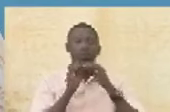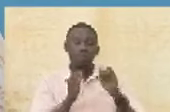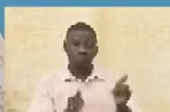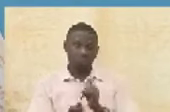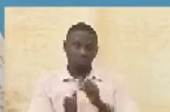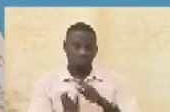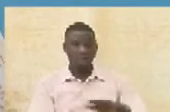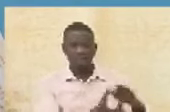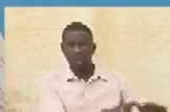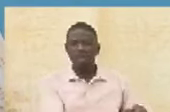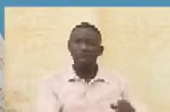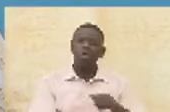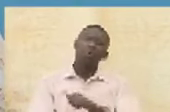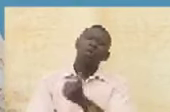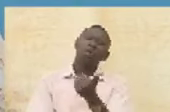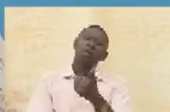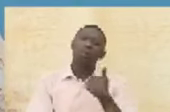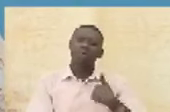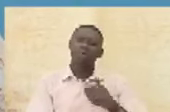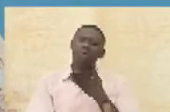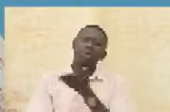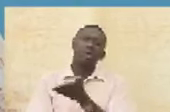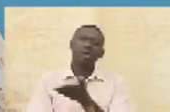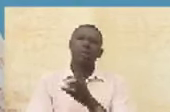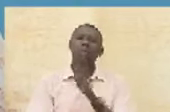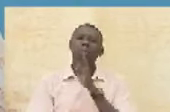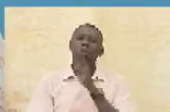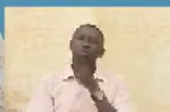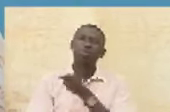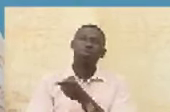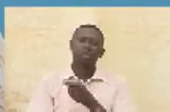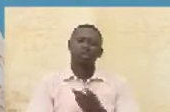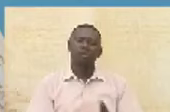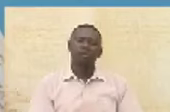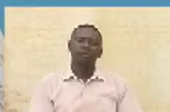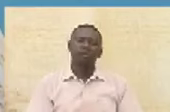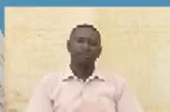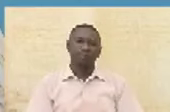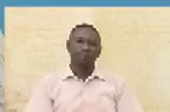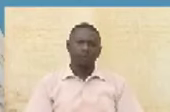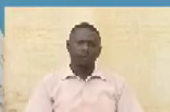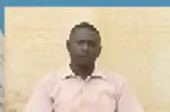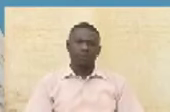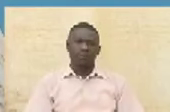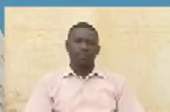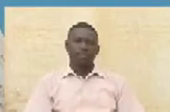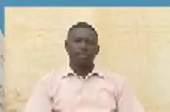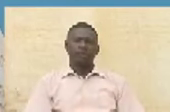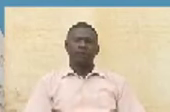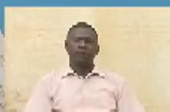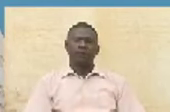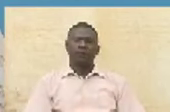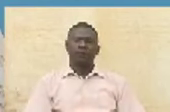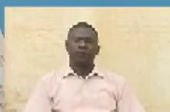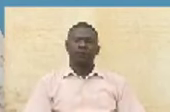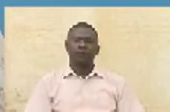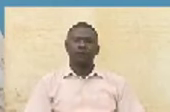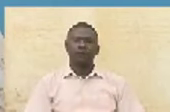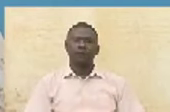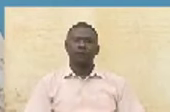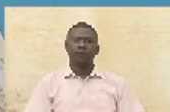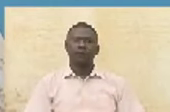menu benu je. Who were the other people that were present? Jumalam juma mojuma koten no be maberi nunje ninga bota bua de malala. Nu alal